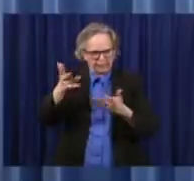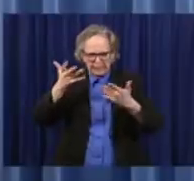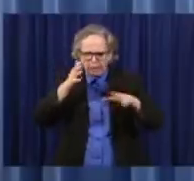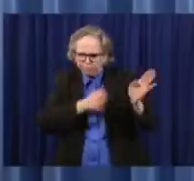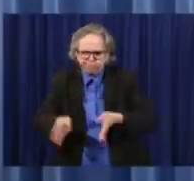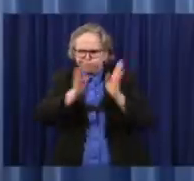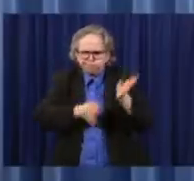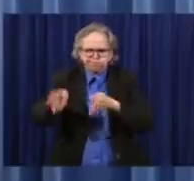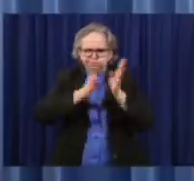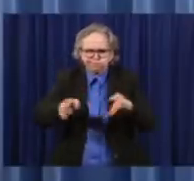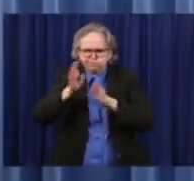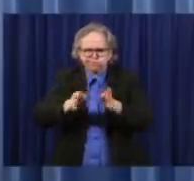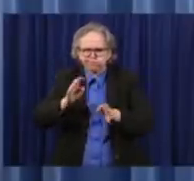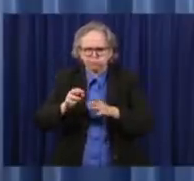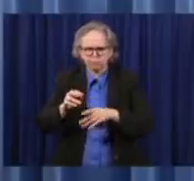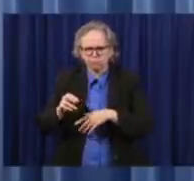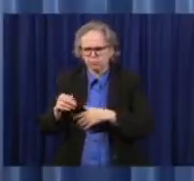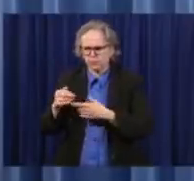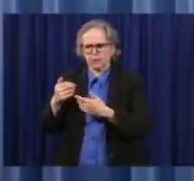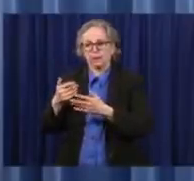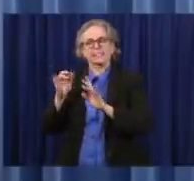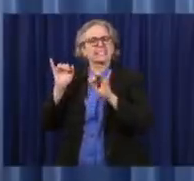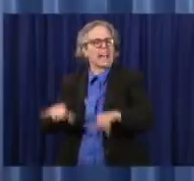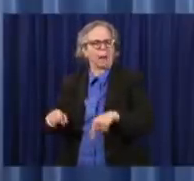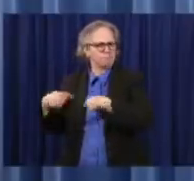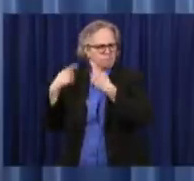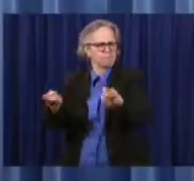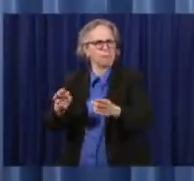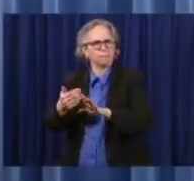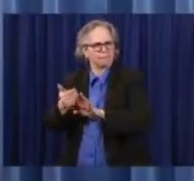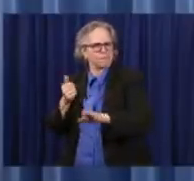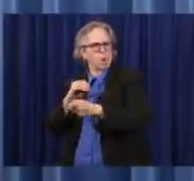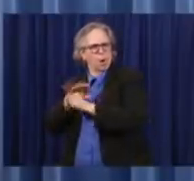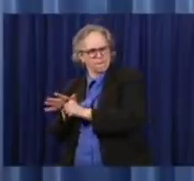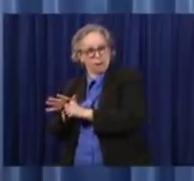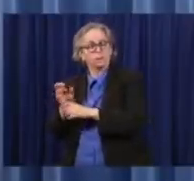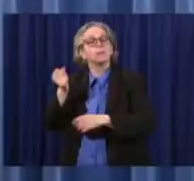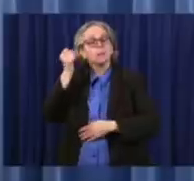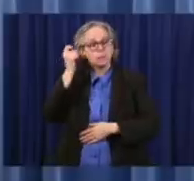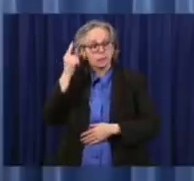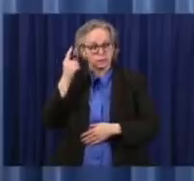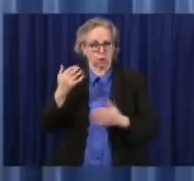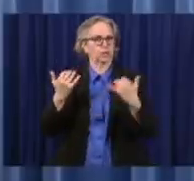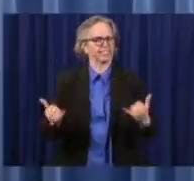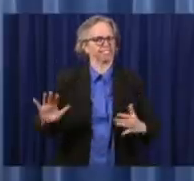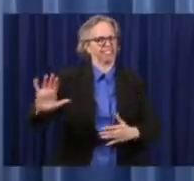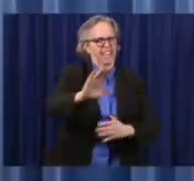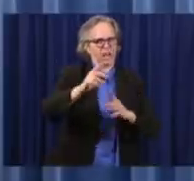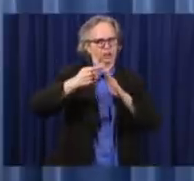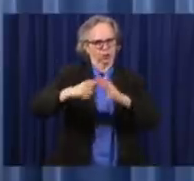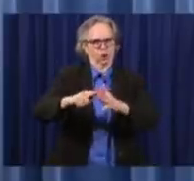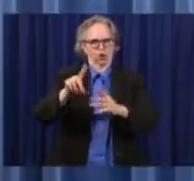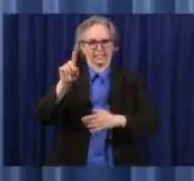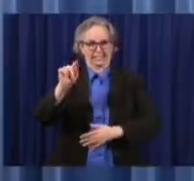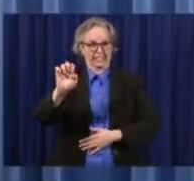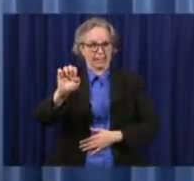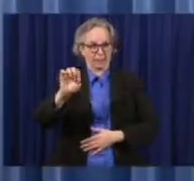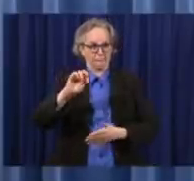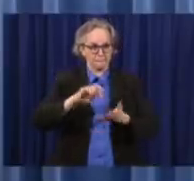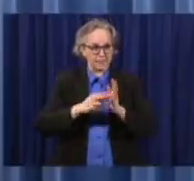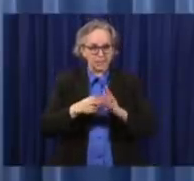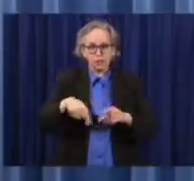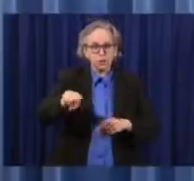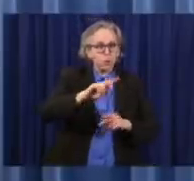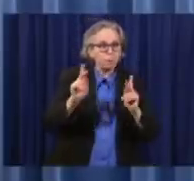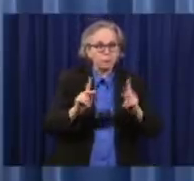coronavirus came on the scene. And so that starts today. People will have the opportunity to catch up on